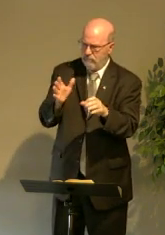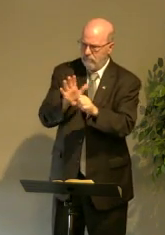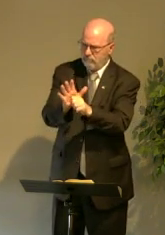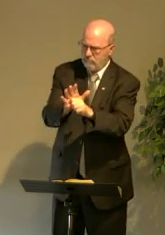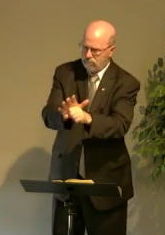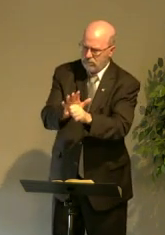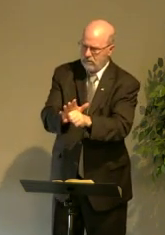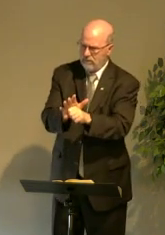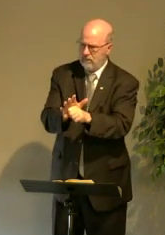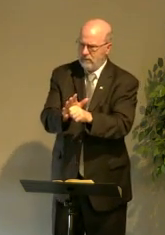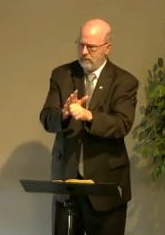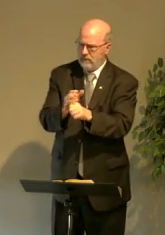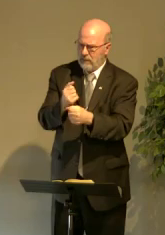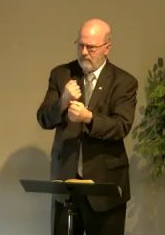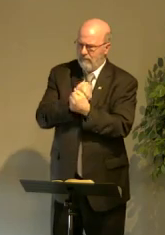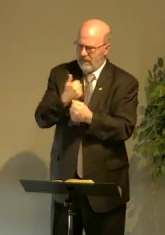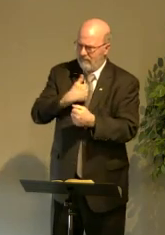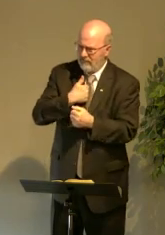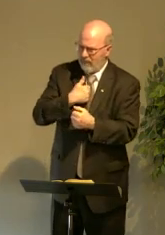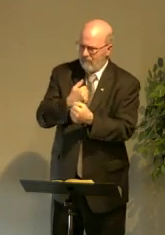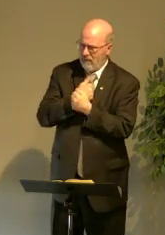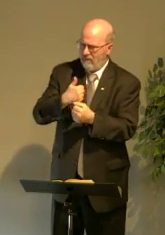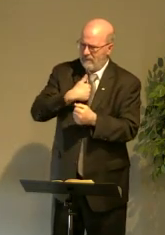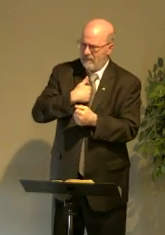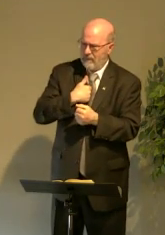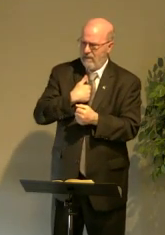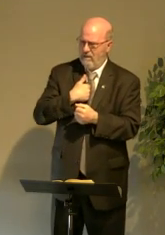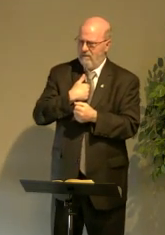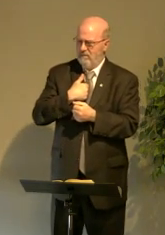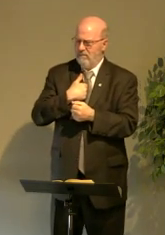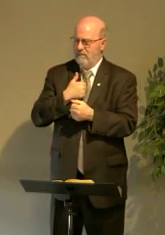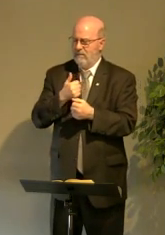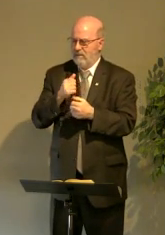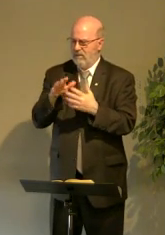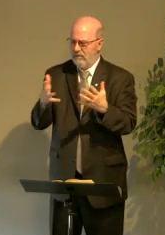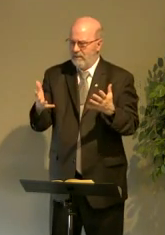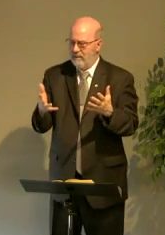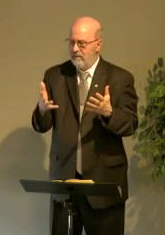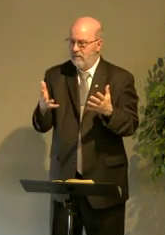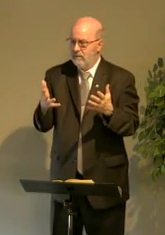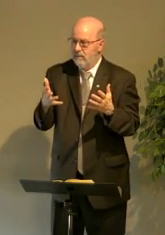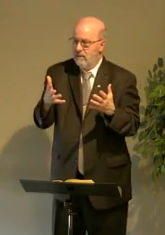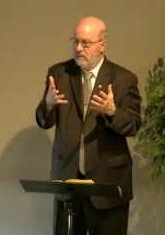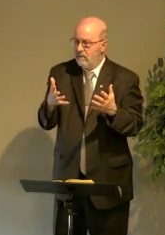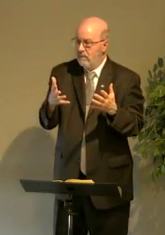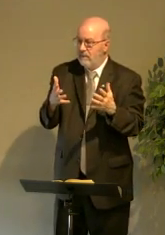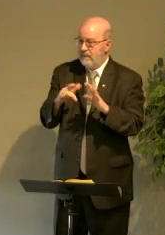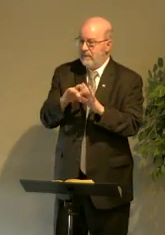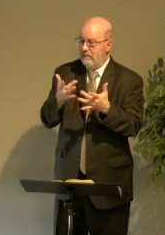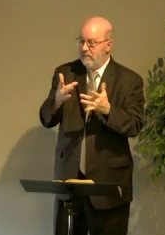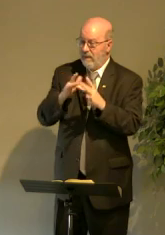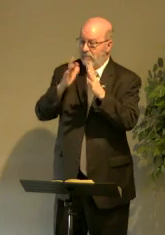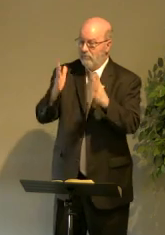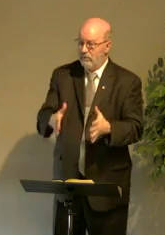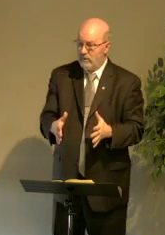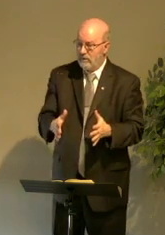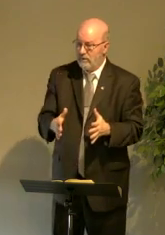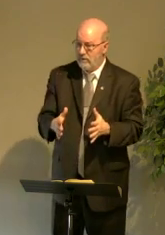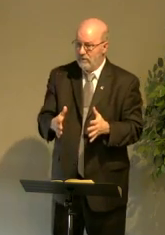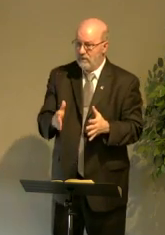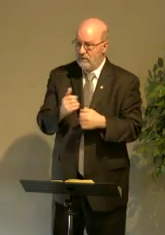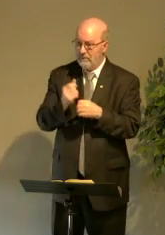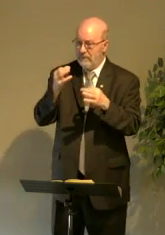this agenda of love yourself and love your self-image and all of those things. And biblical Christians had to